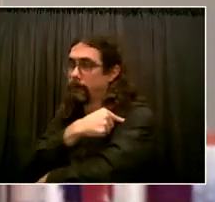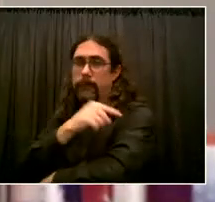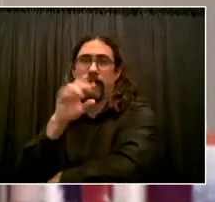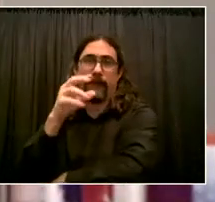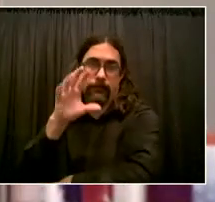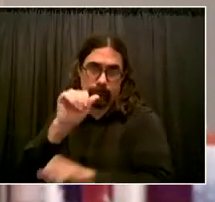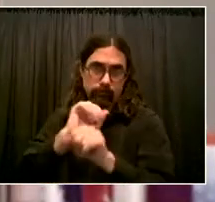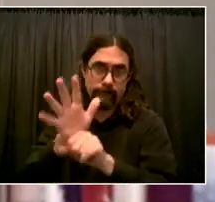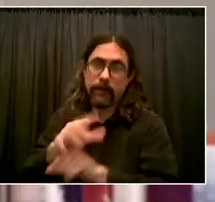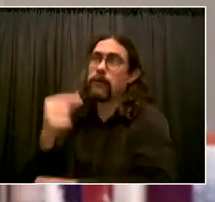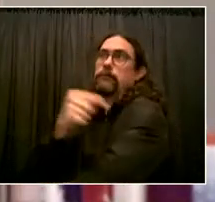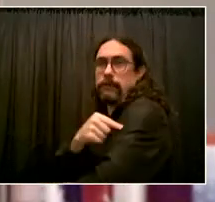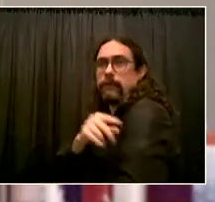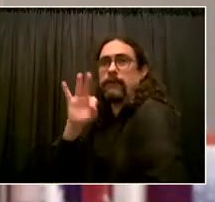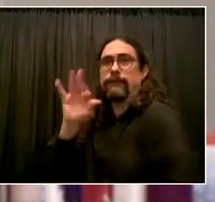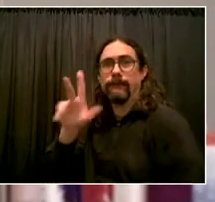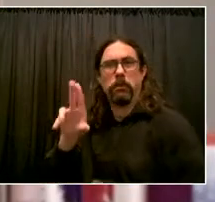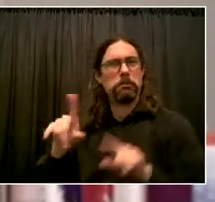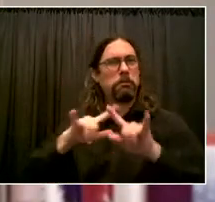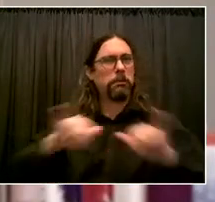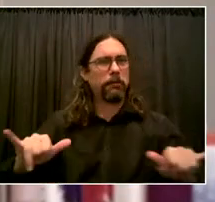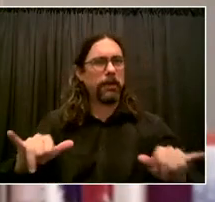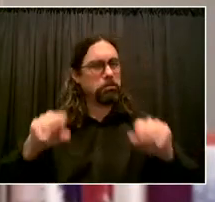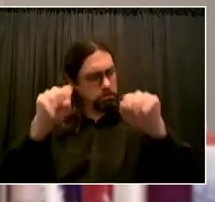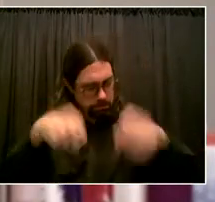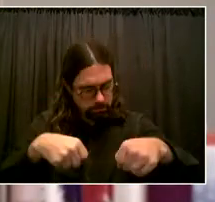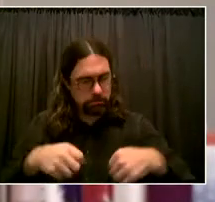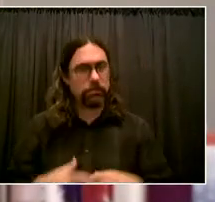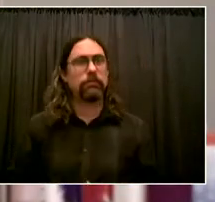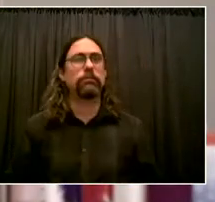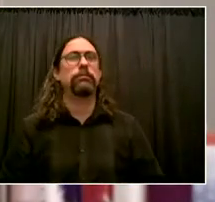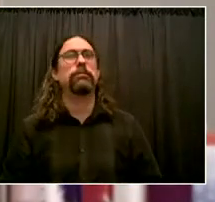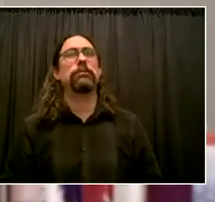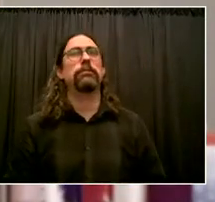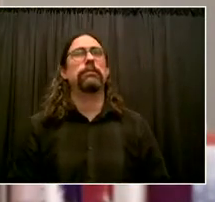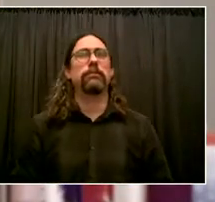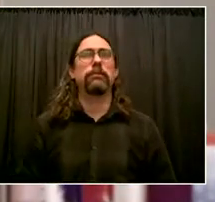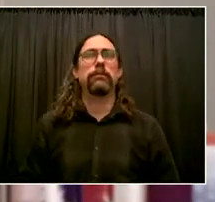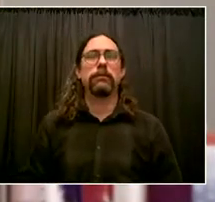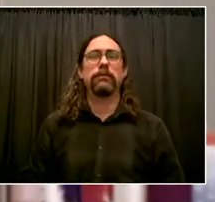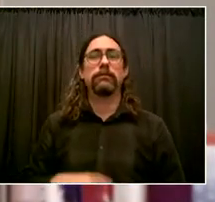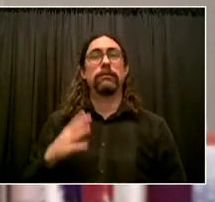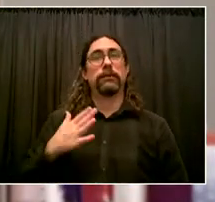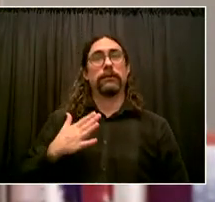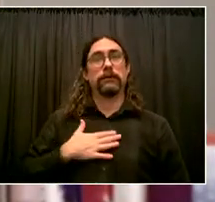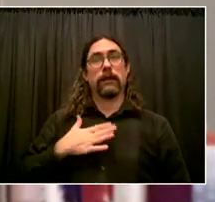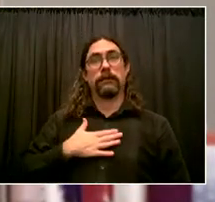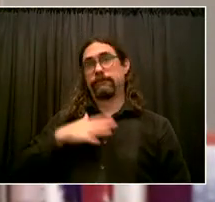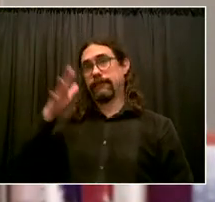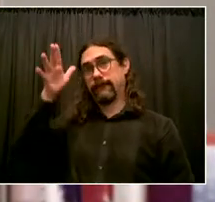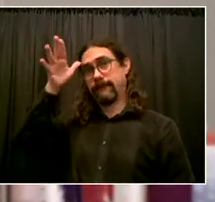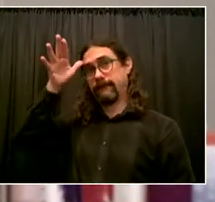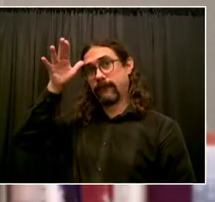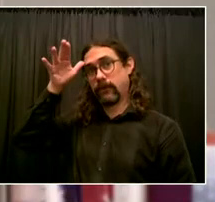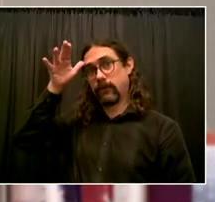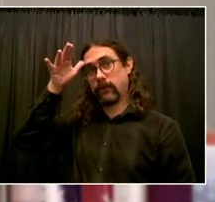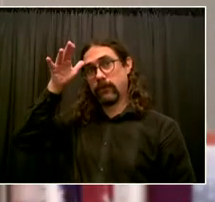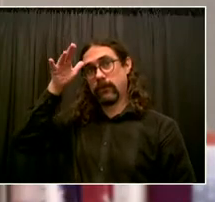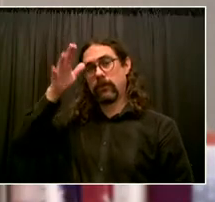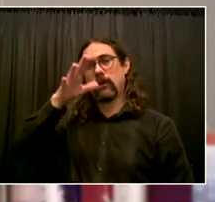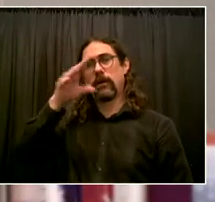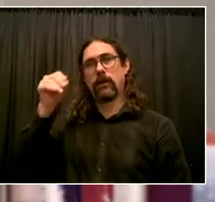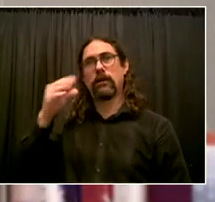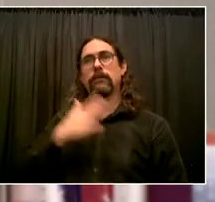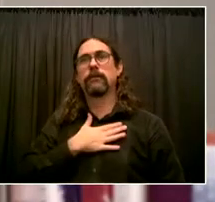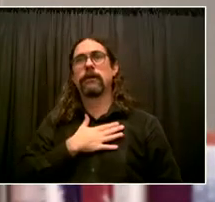father passed away during or before the pandemic, but my mom is still around and she's elderly. She's gotten her flu shot and